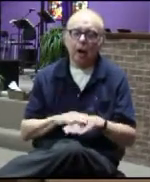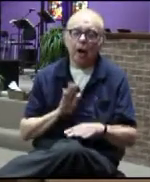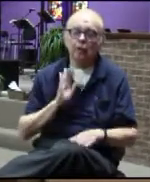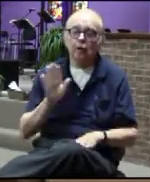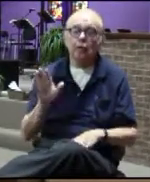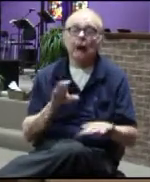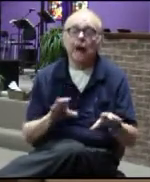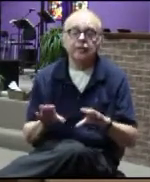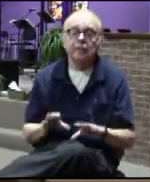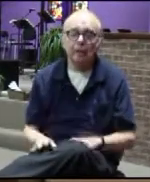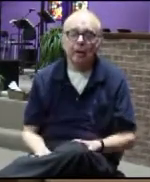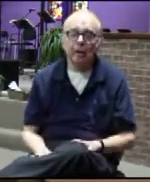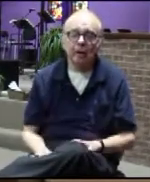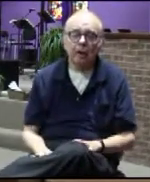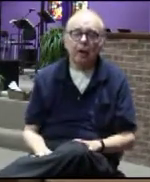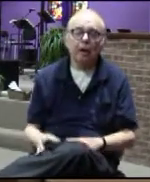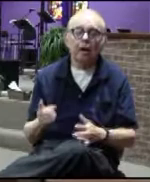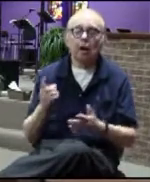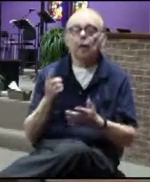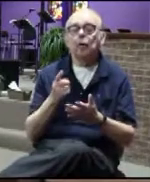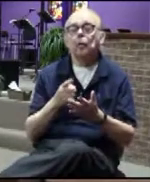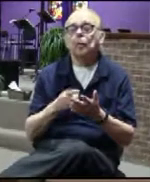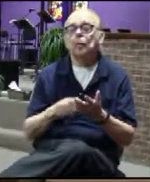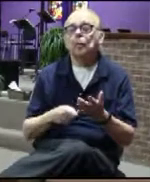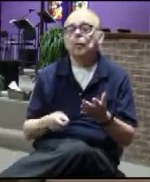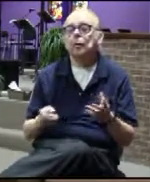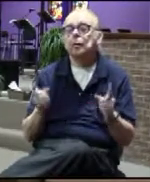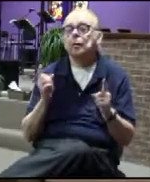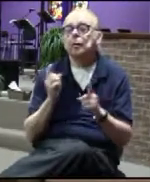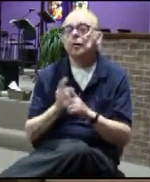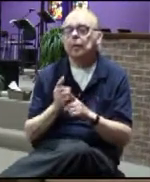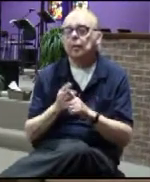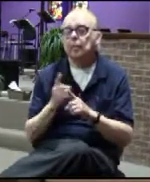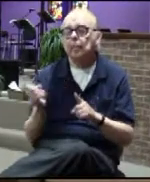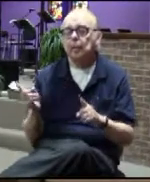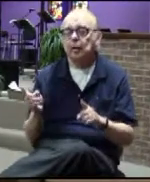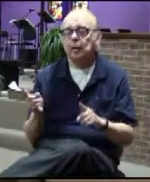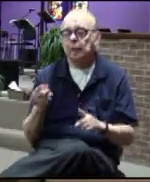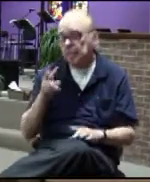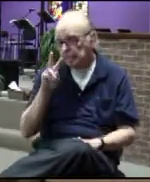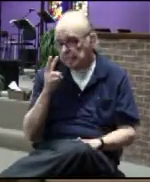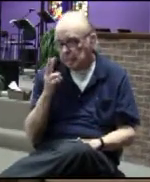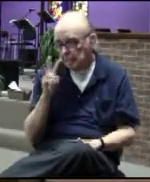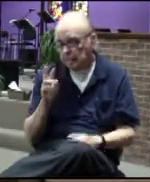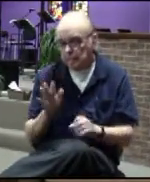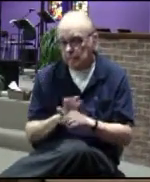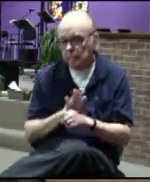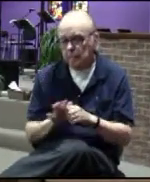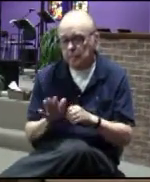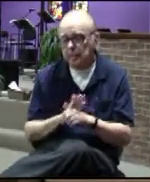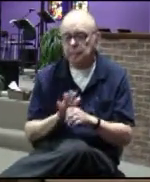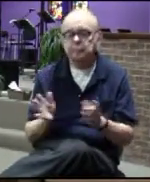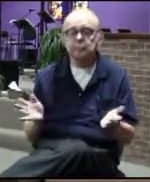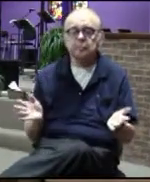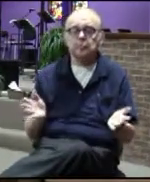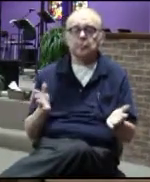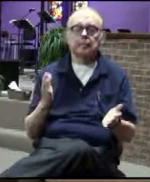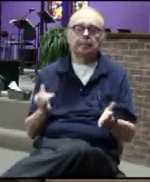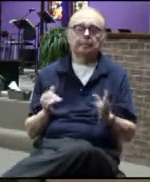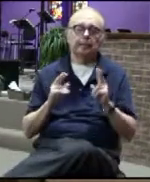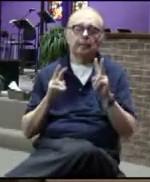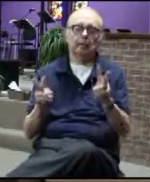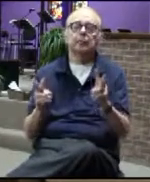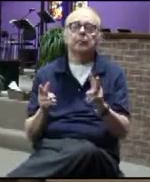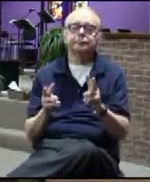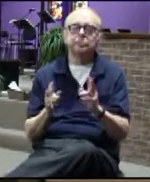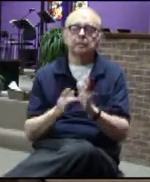somewhat correct but misunderstanding totally and completely because look at